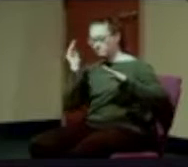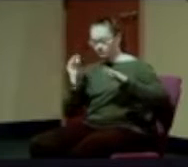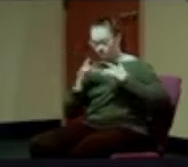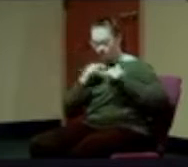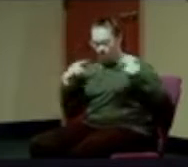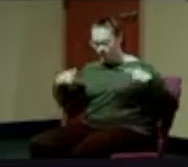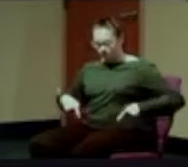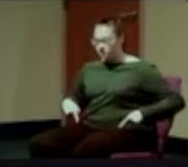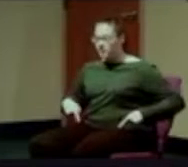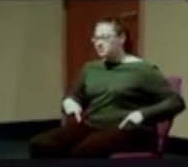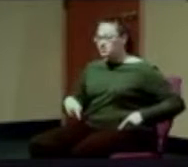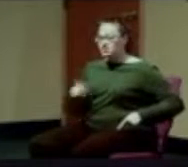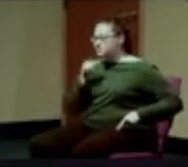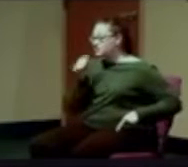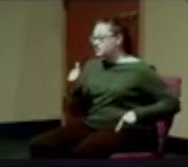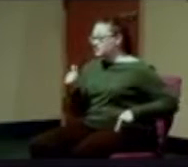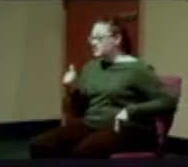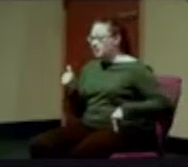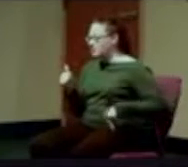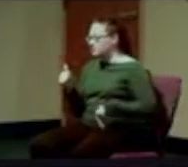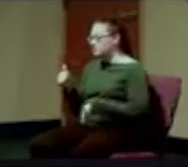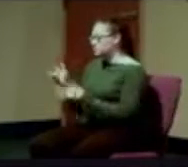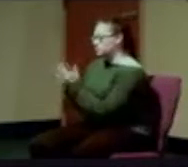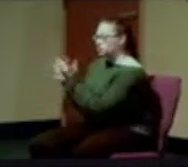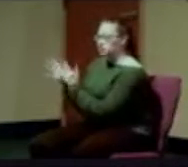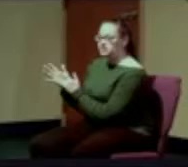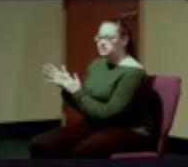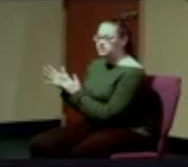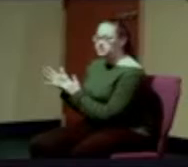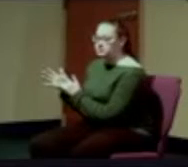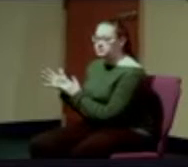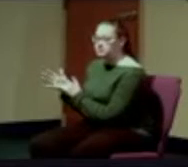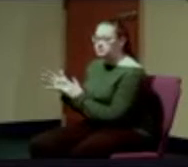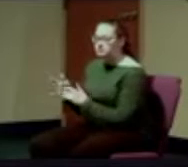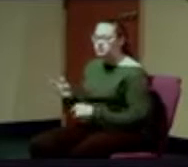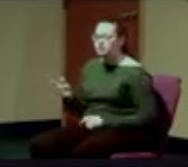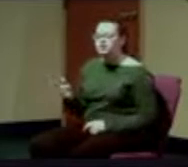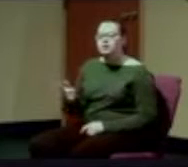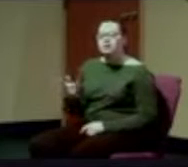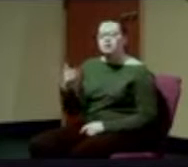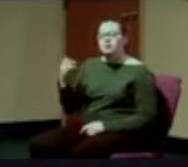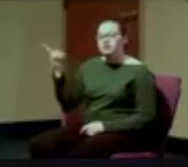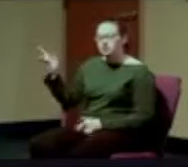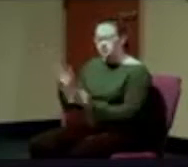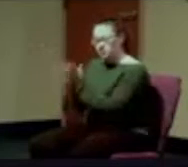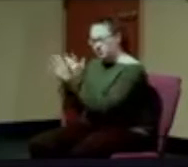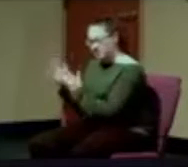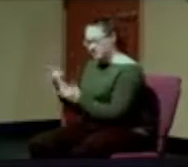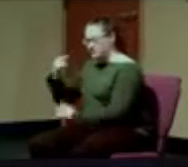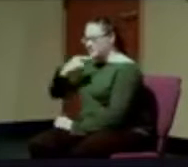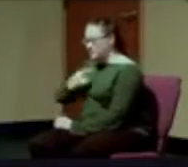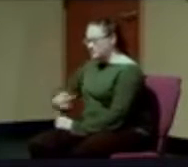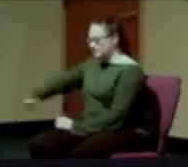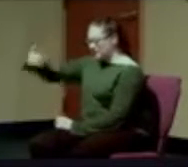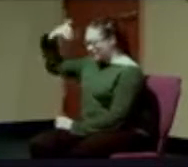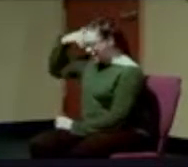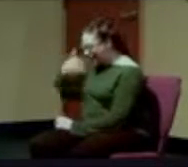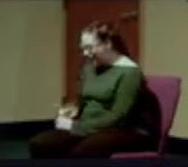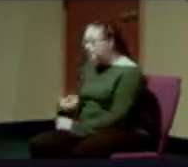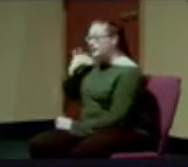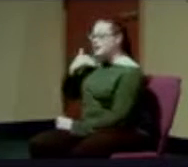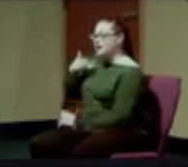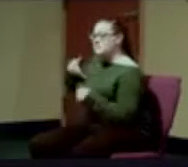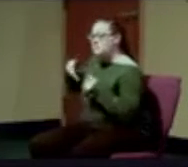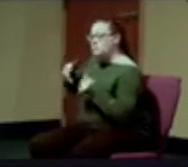and not Jesus. Fourthly, religion works your way to God. Jesus says, I am the way. Jesus is